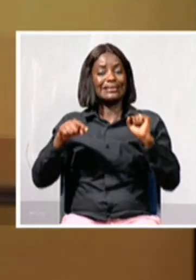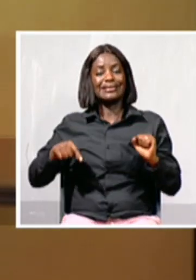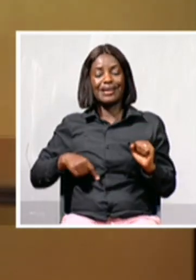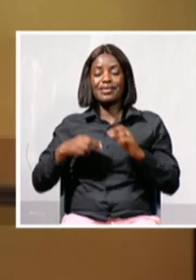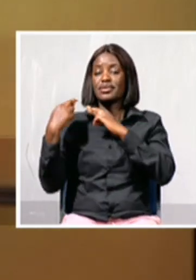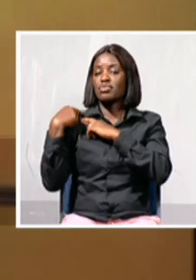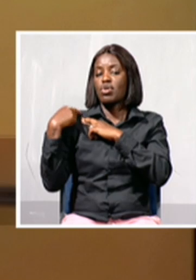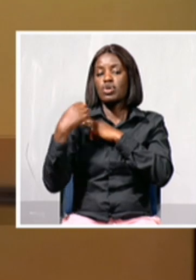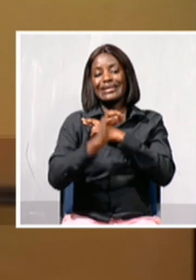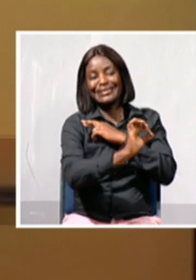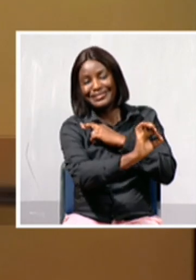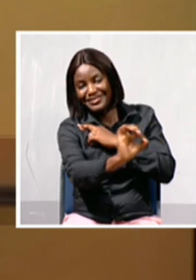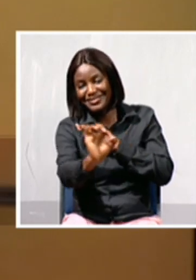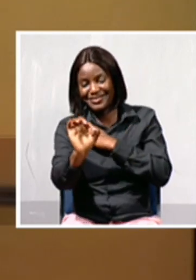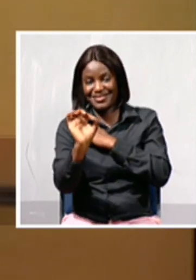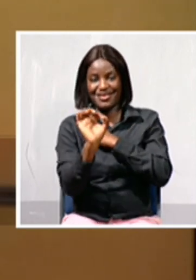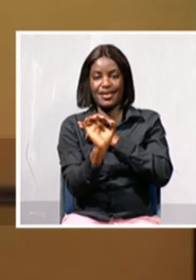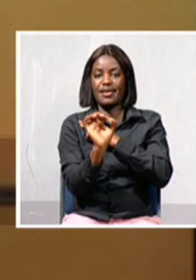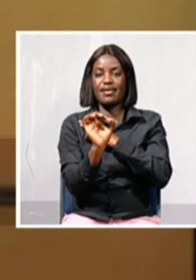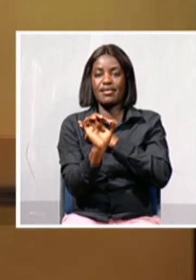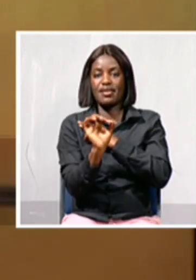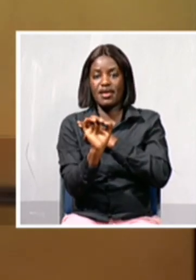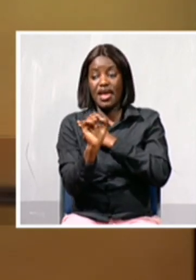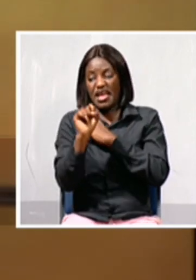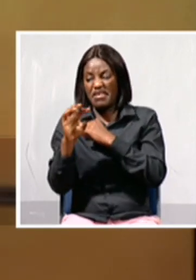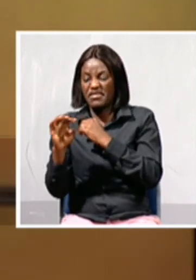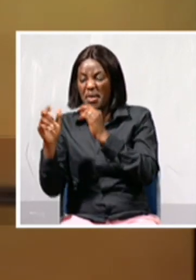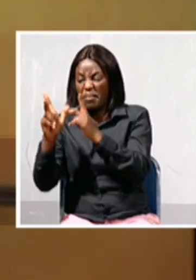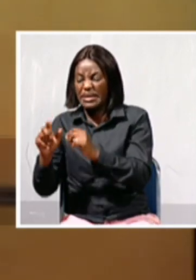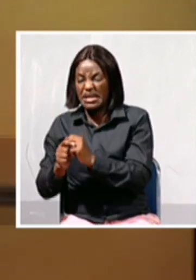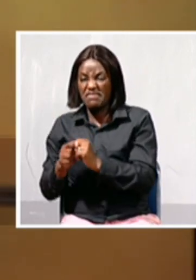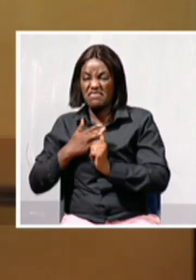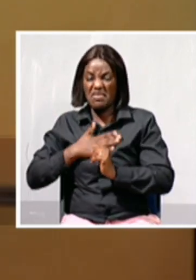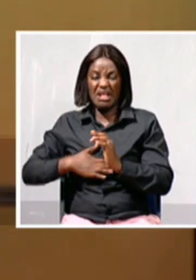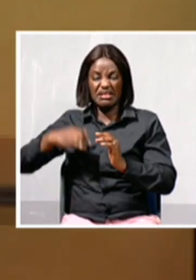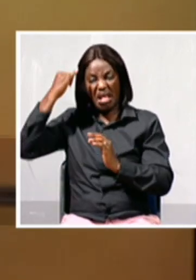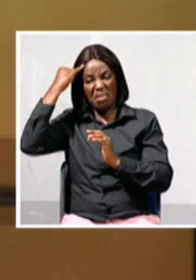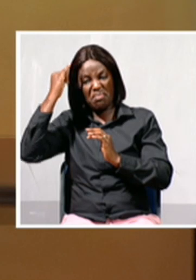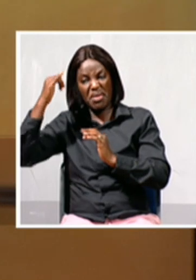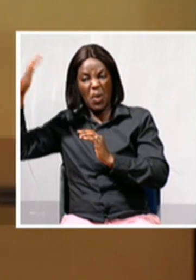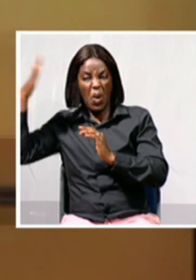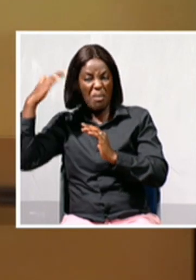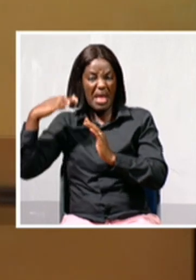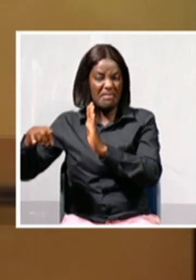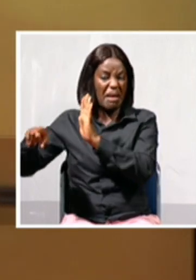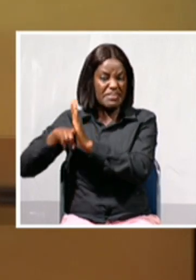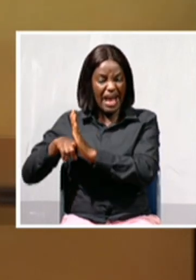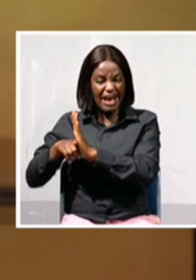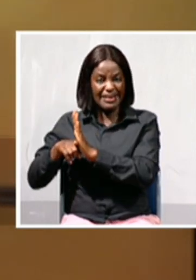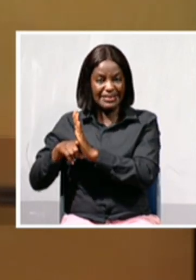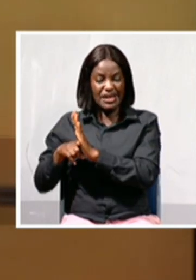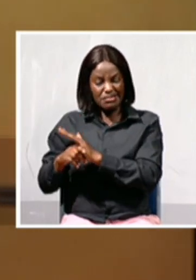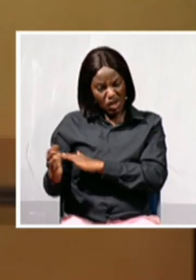first entice those who are negative about going to polls, and then you take them along, encourage